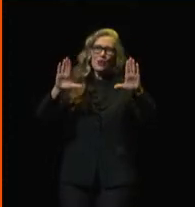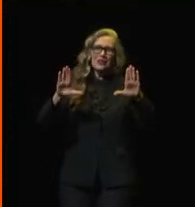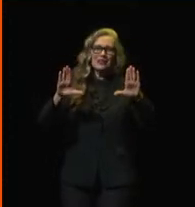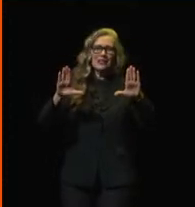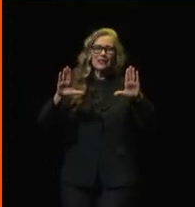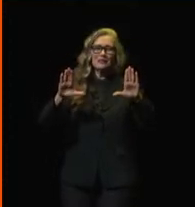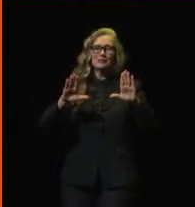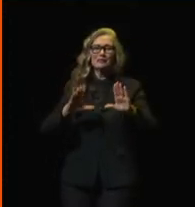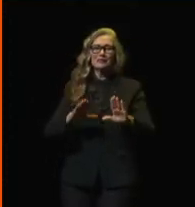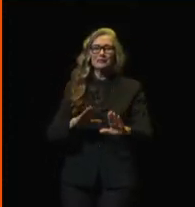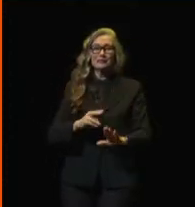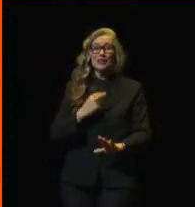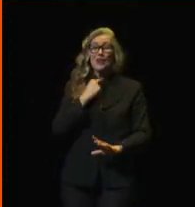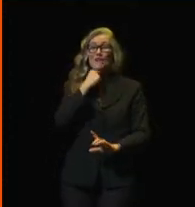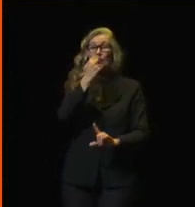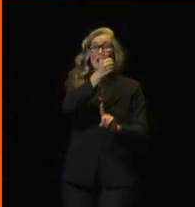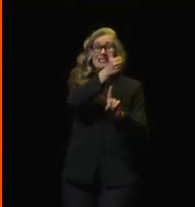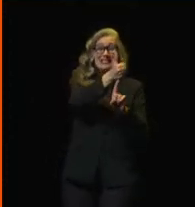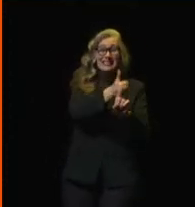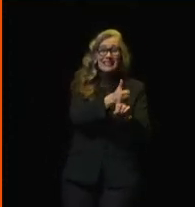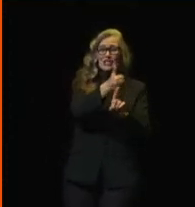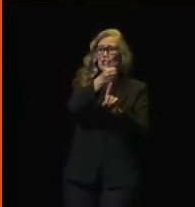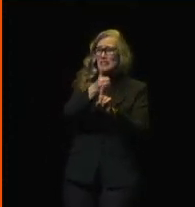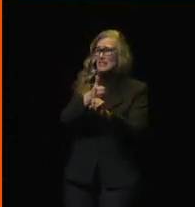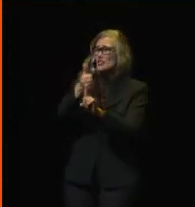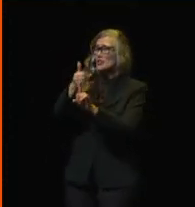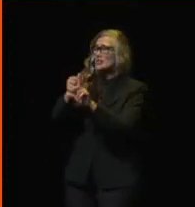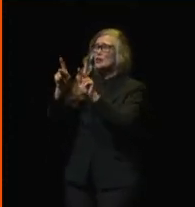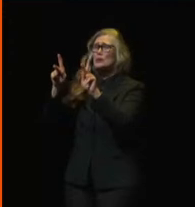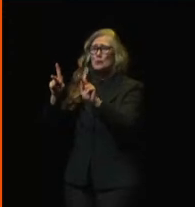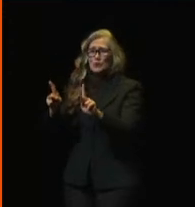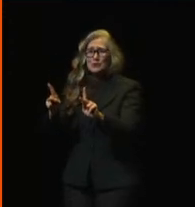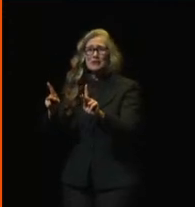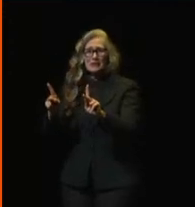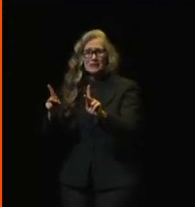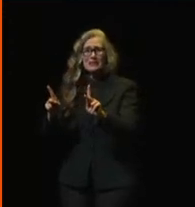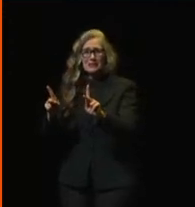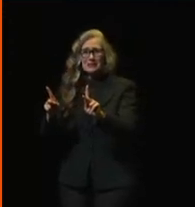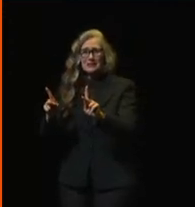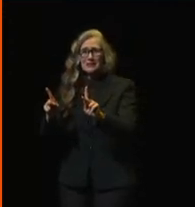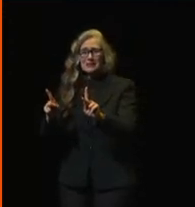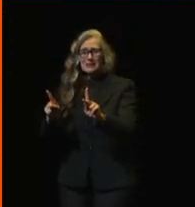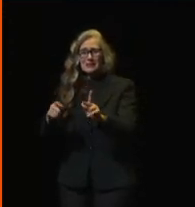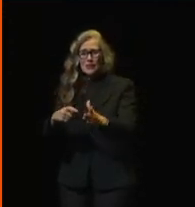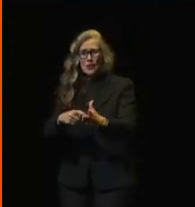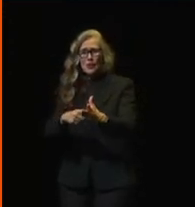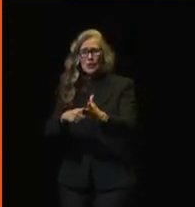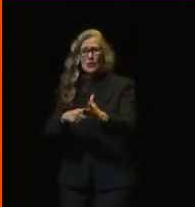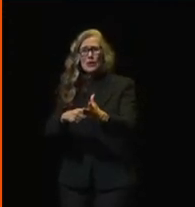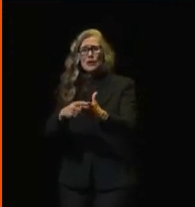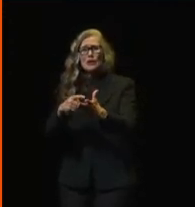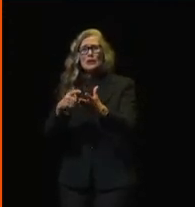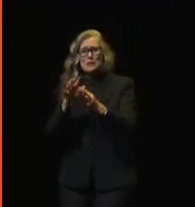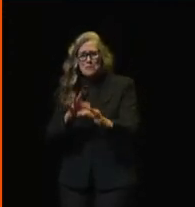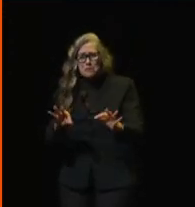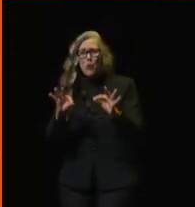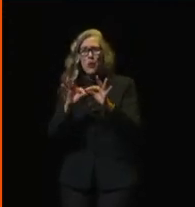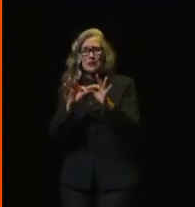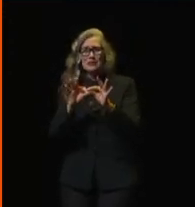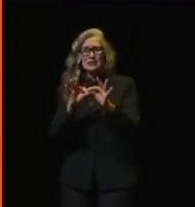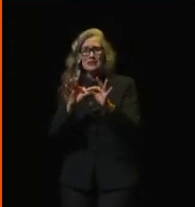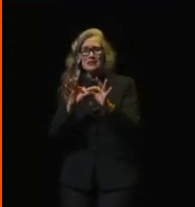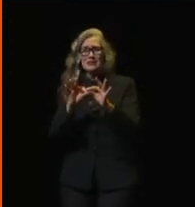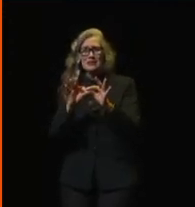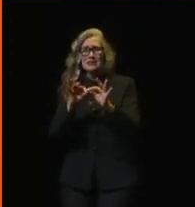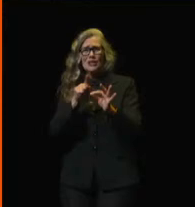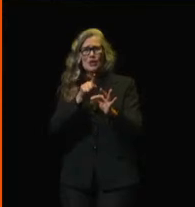and that the voices we are not hearing are the ones that we need to hear the